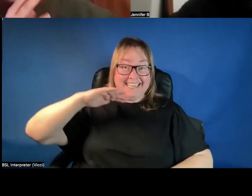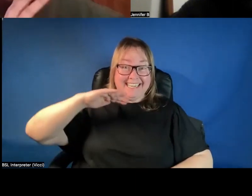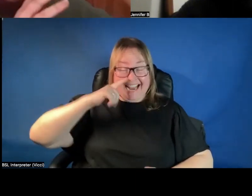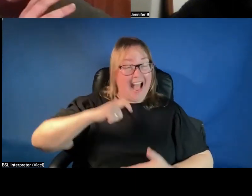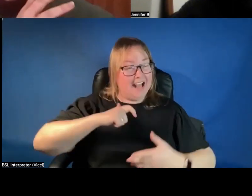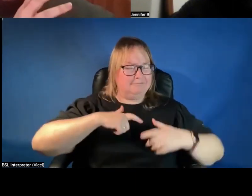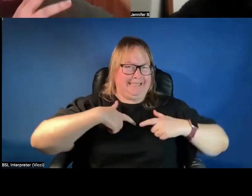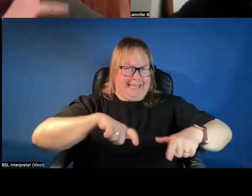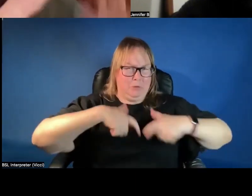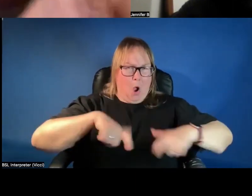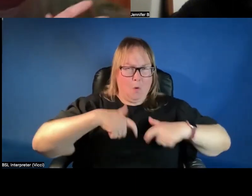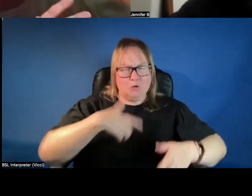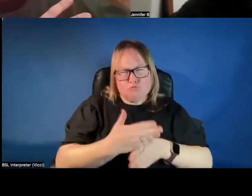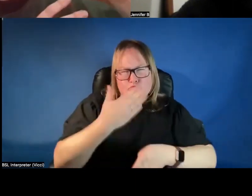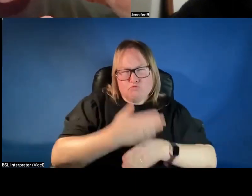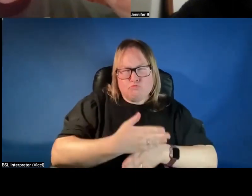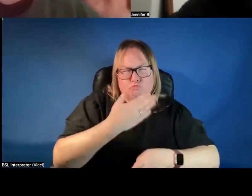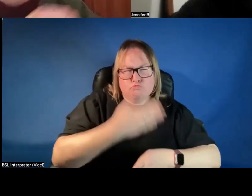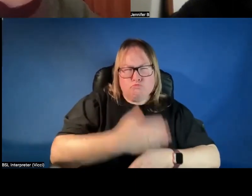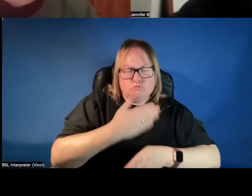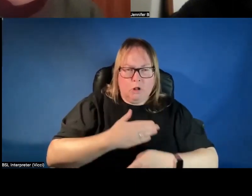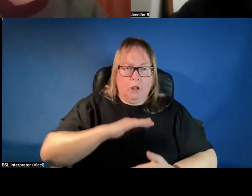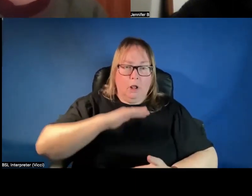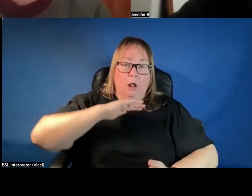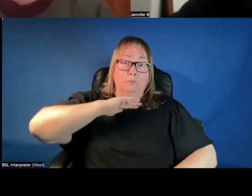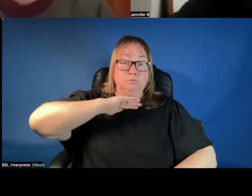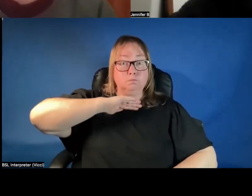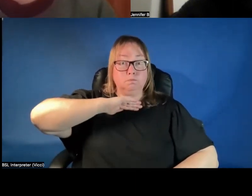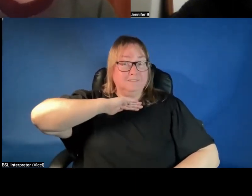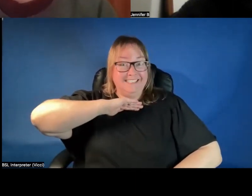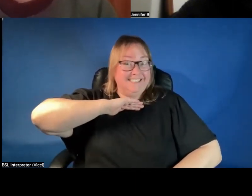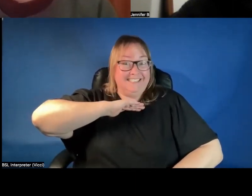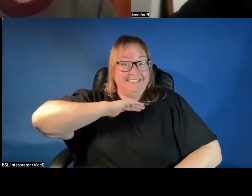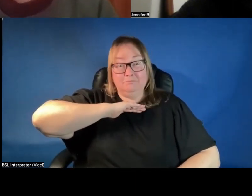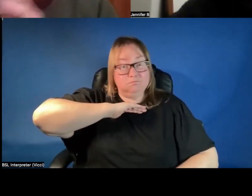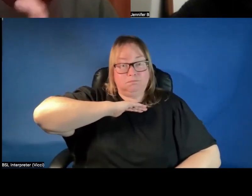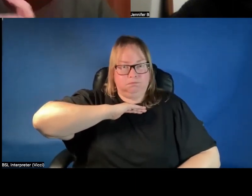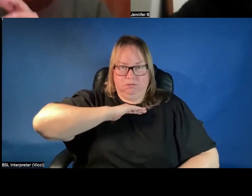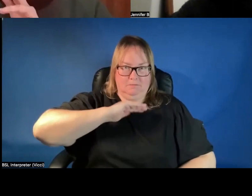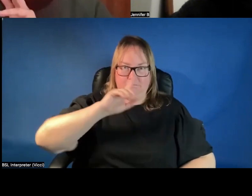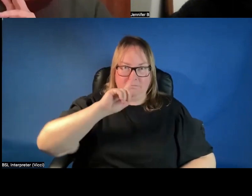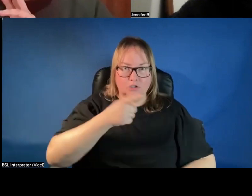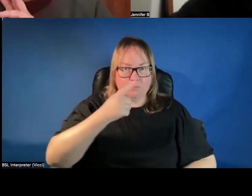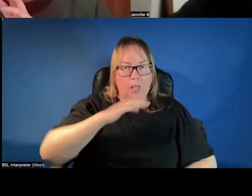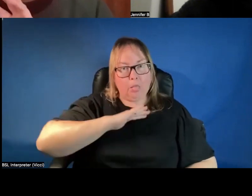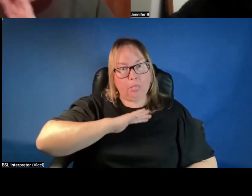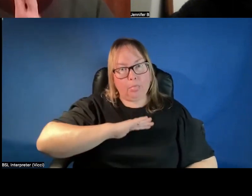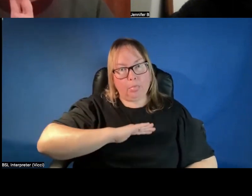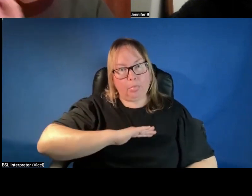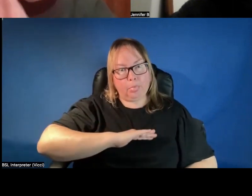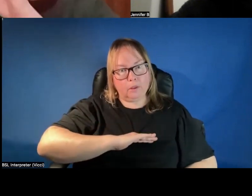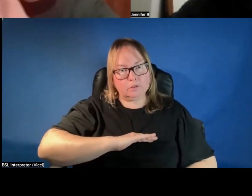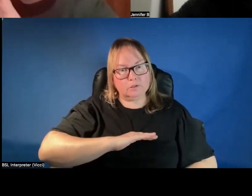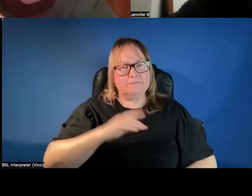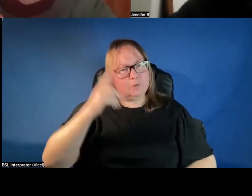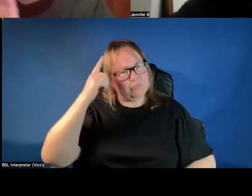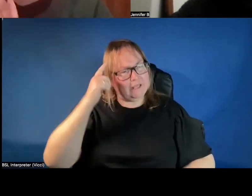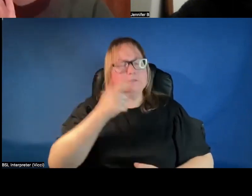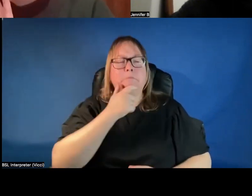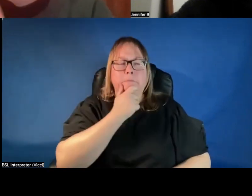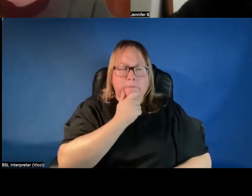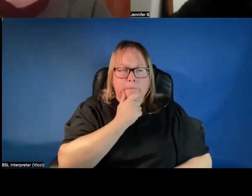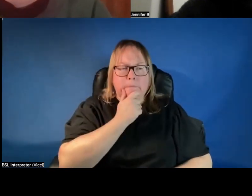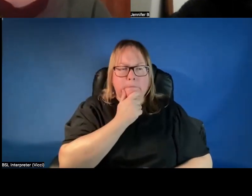through things that you've made before and like repurpose, which to me links to fragmentation or kind of mosaic